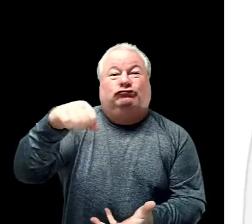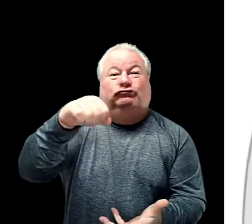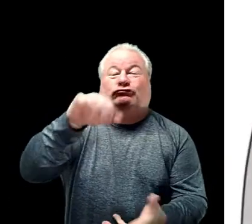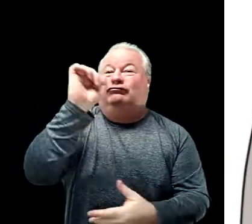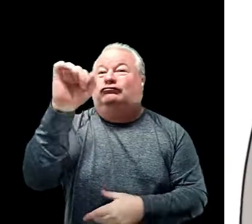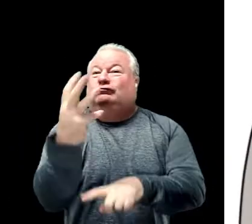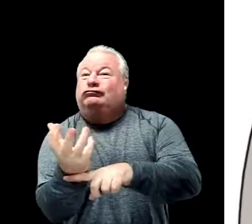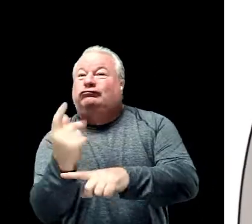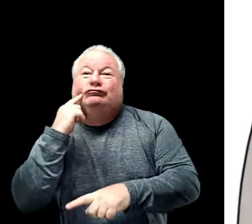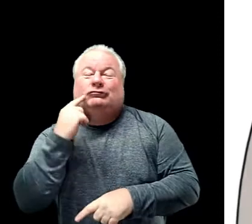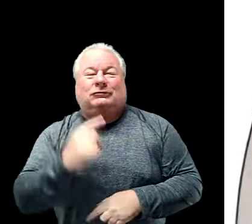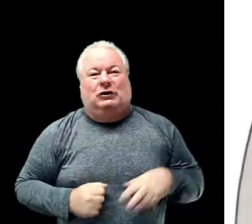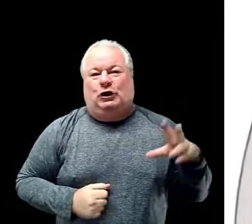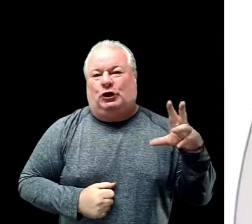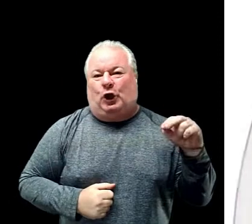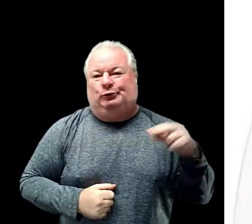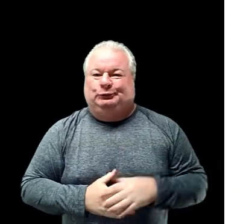No.